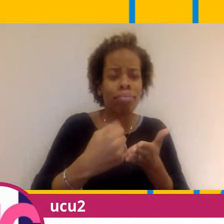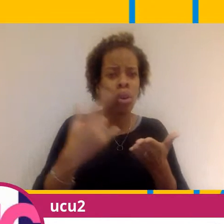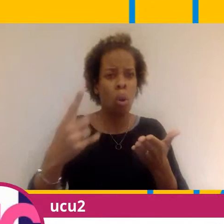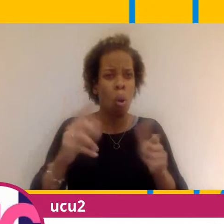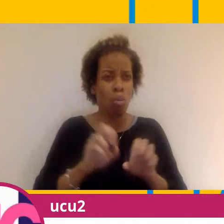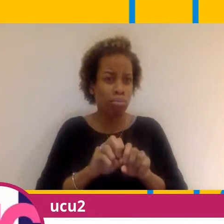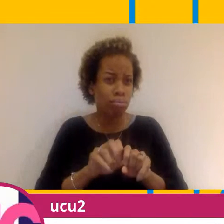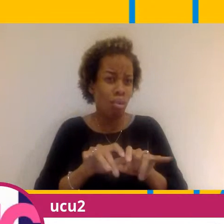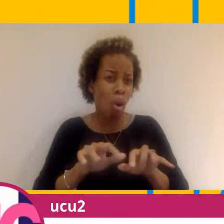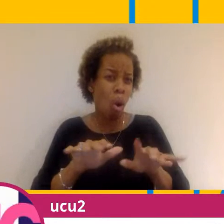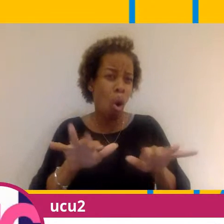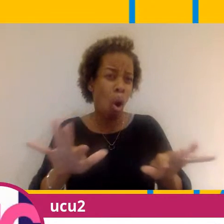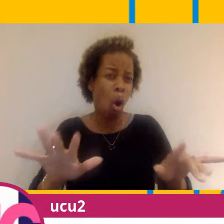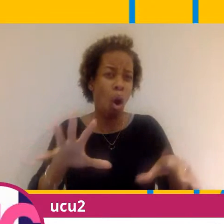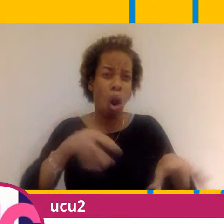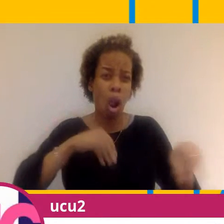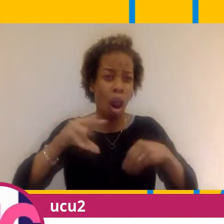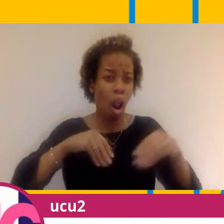high,